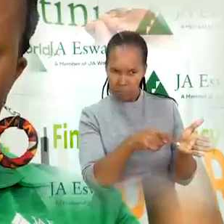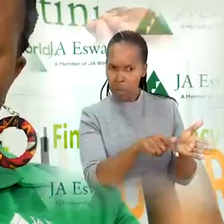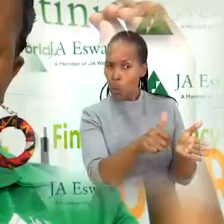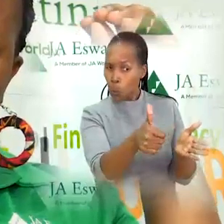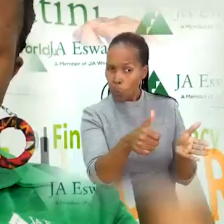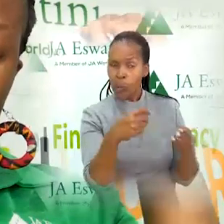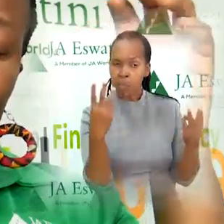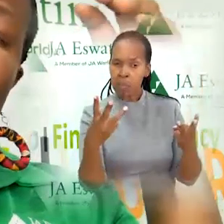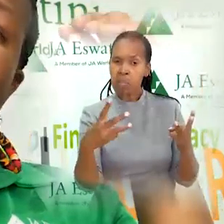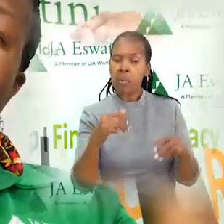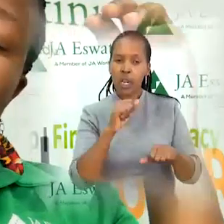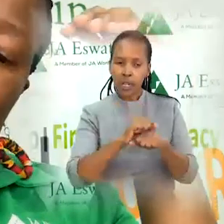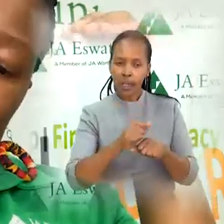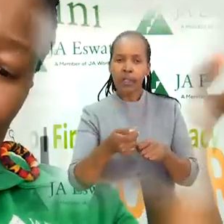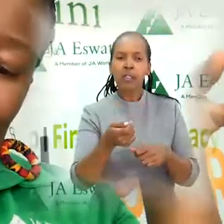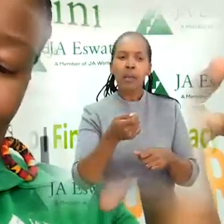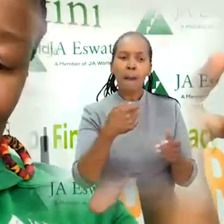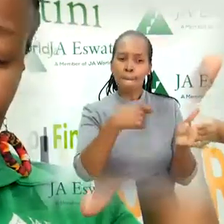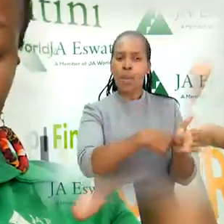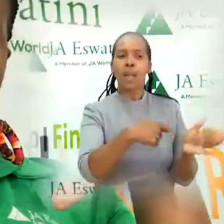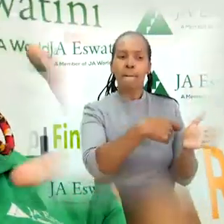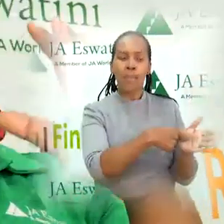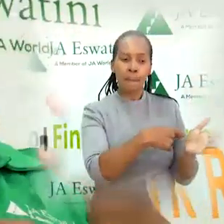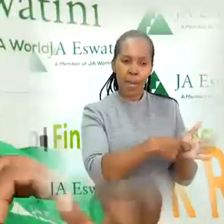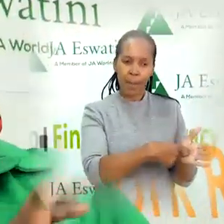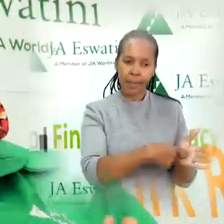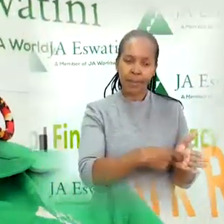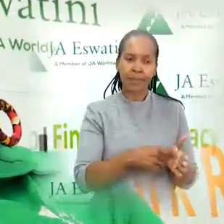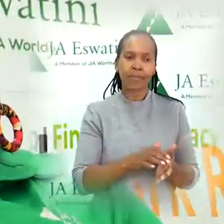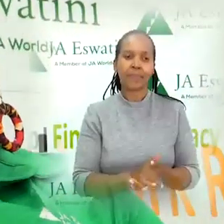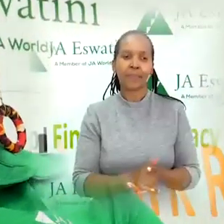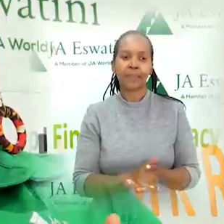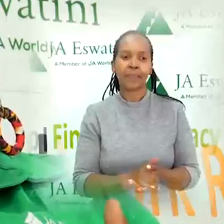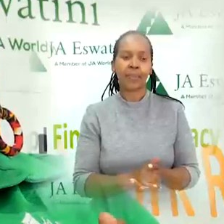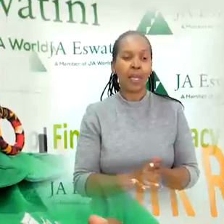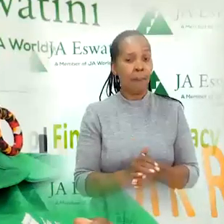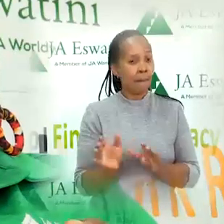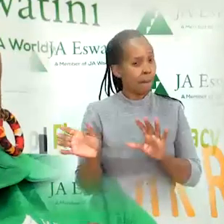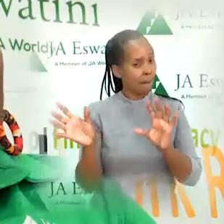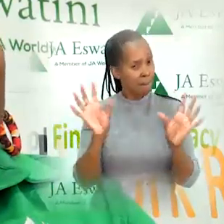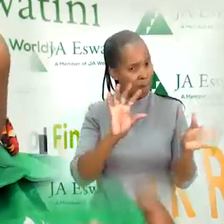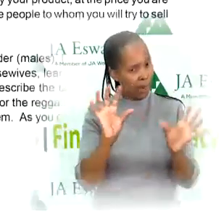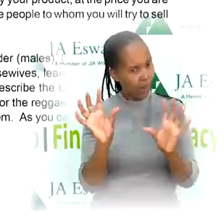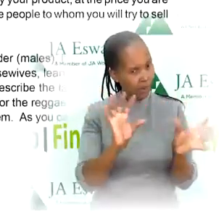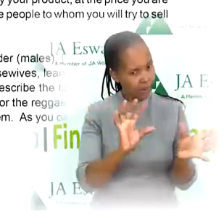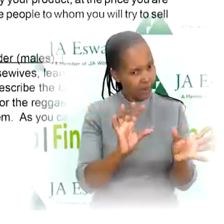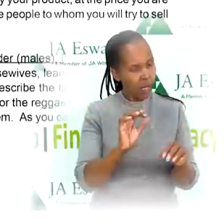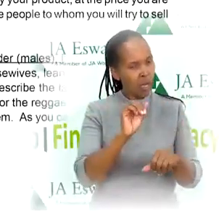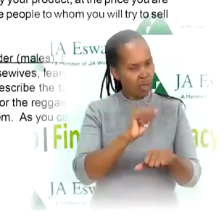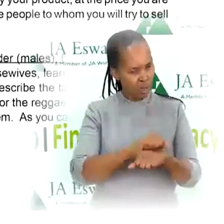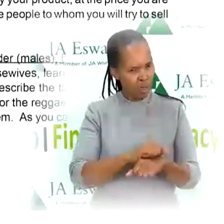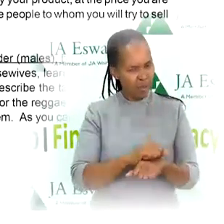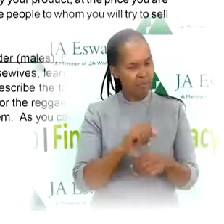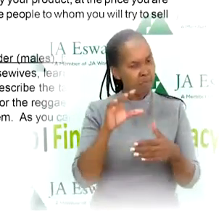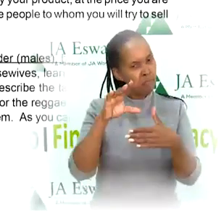to whom you will try to sell your product. So your target market can be described by age. Is